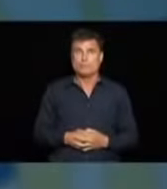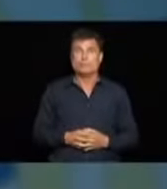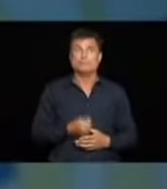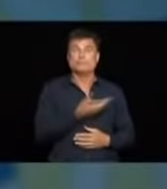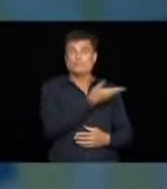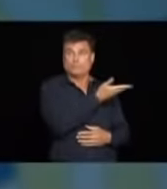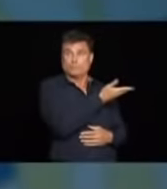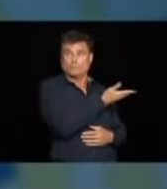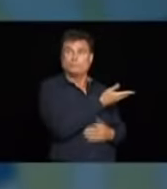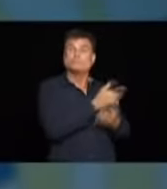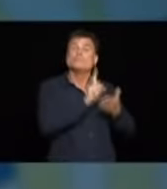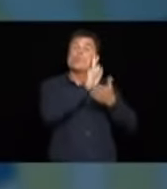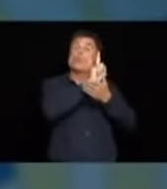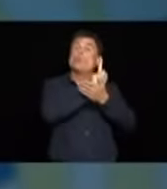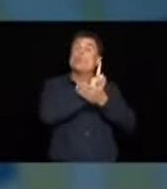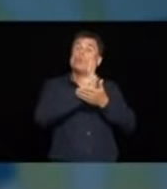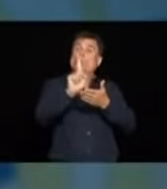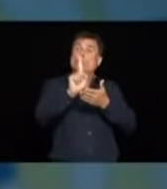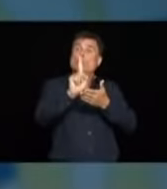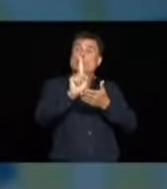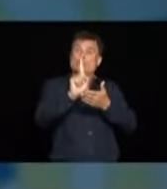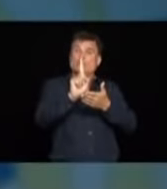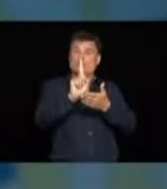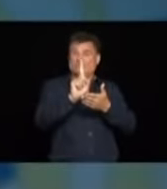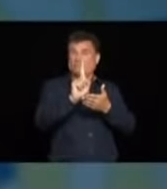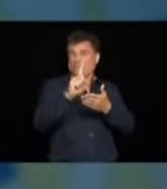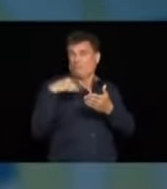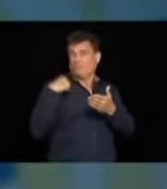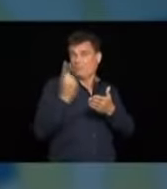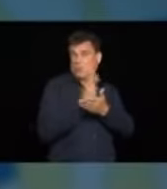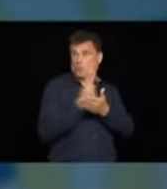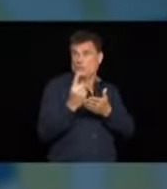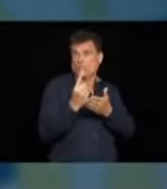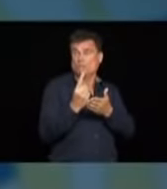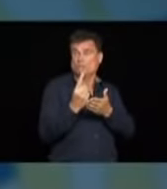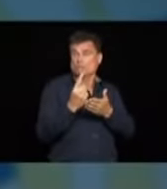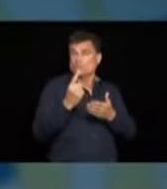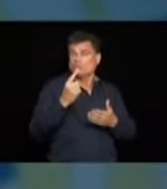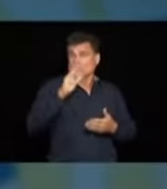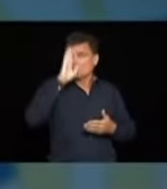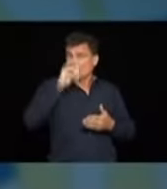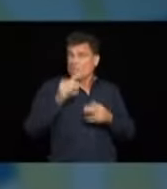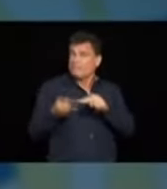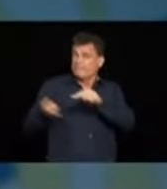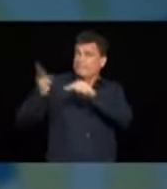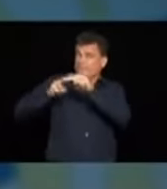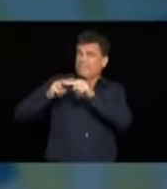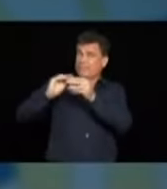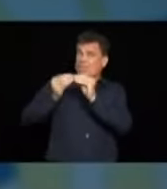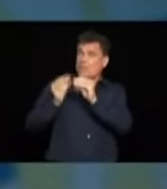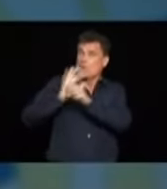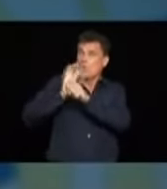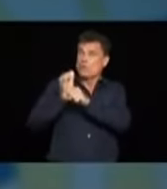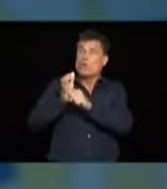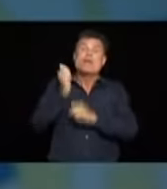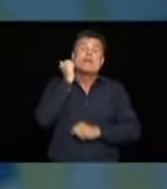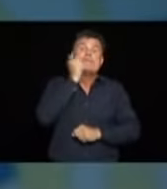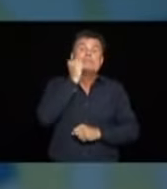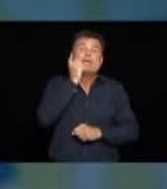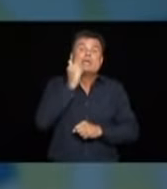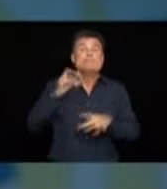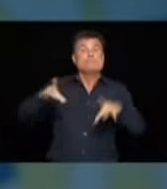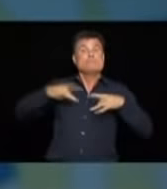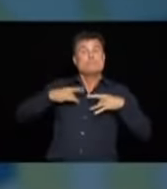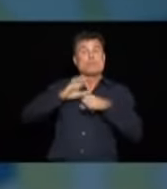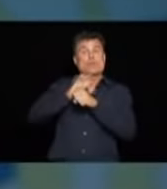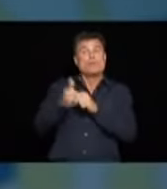So our last week, this is a profile of what we've been seeing. As we know, we've had an increased number of cases per day, again,